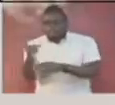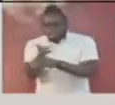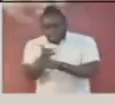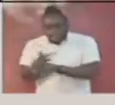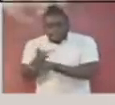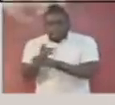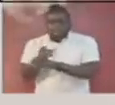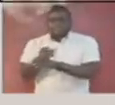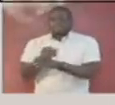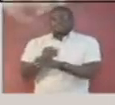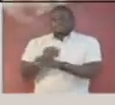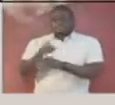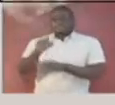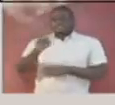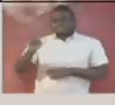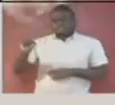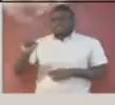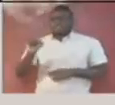findcarettt.com. That's